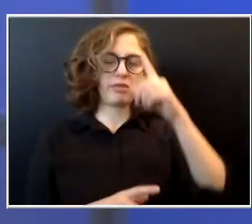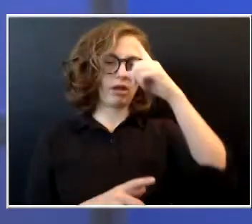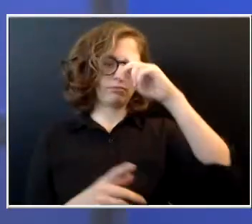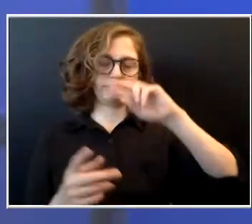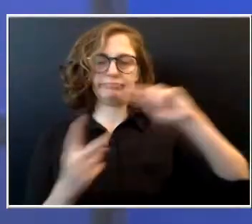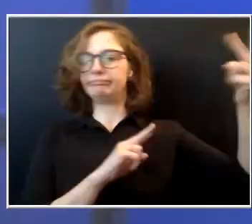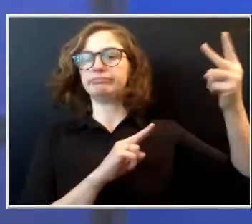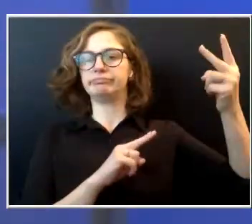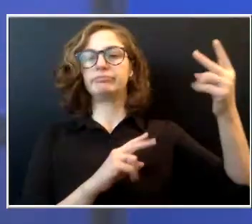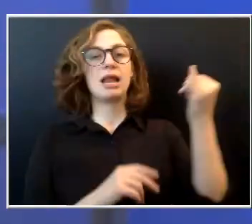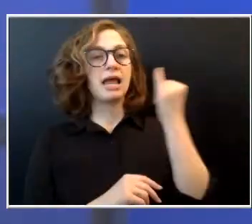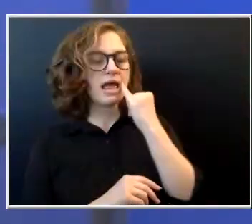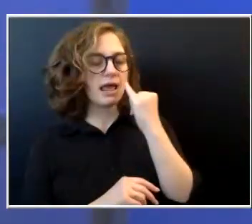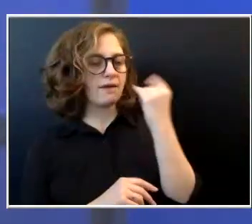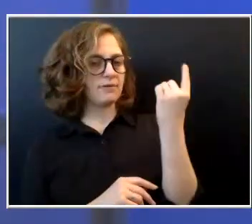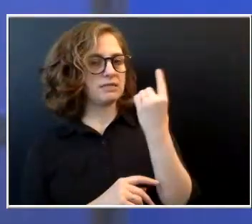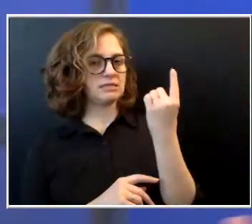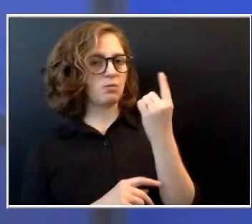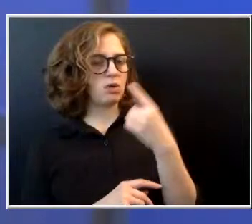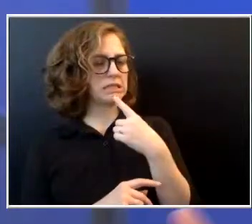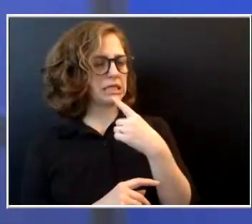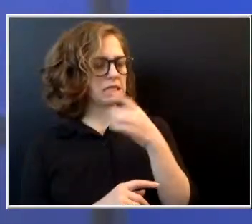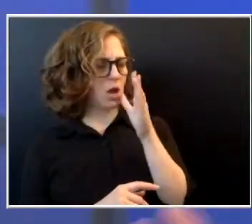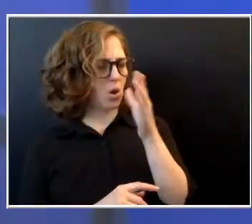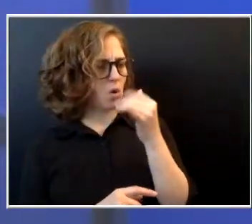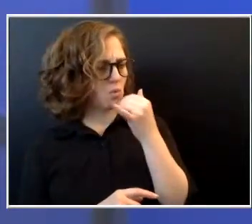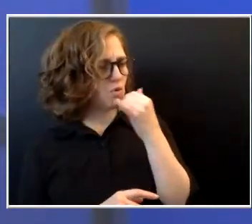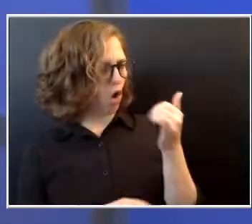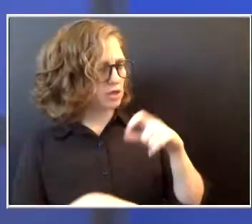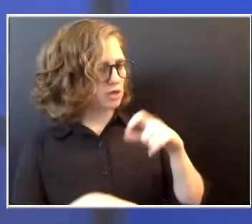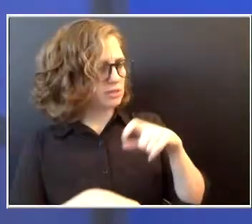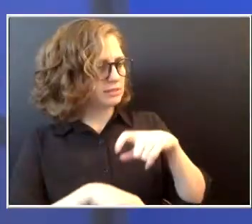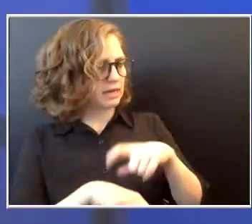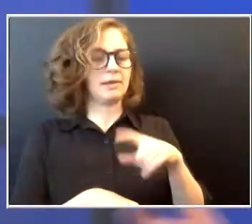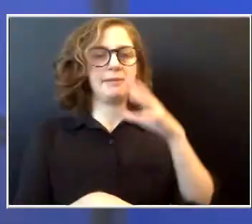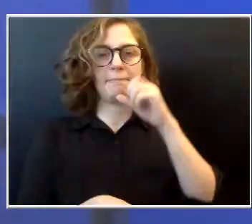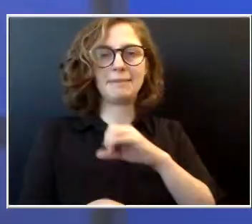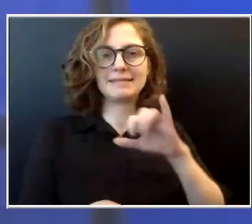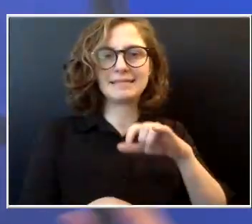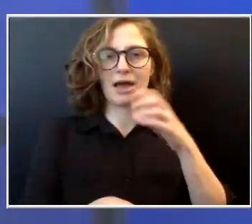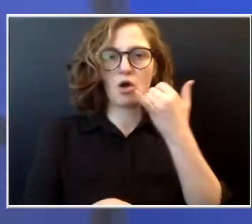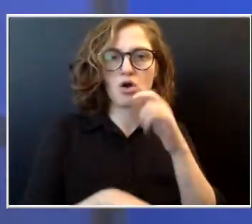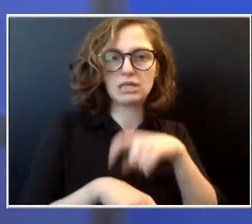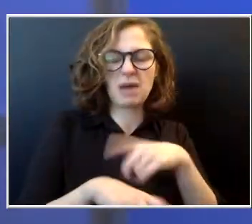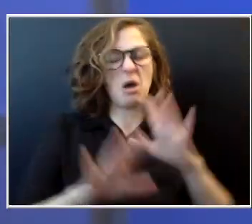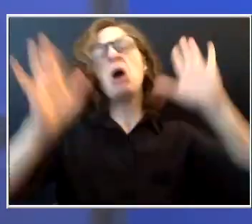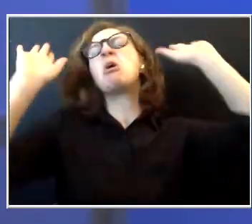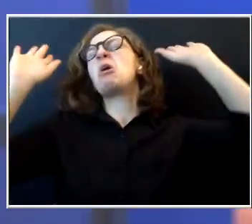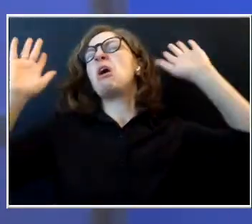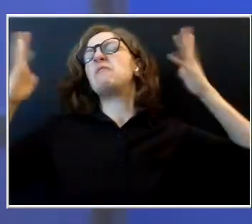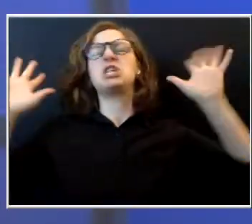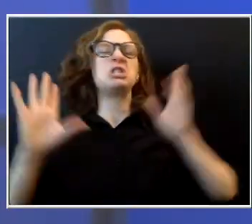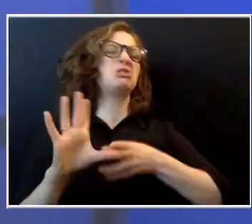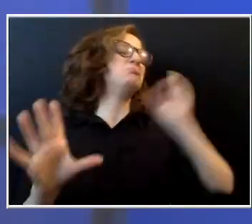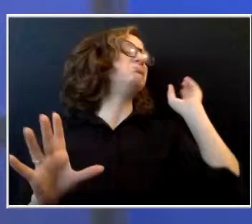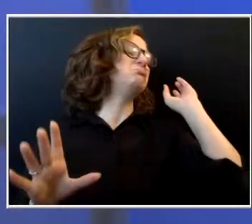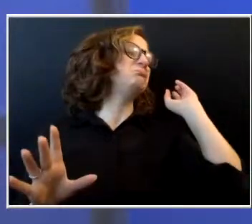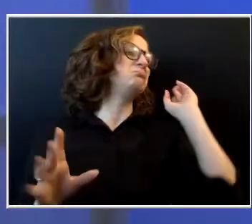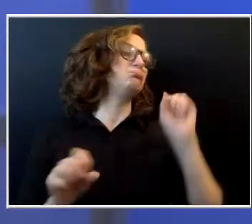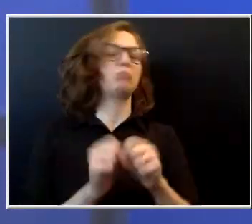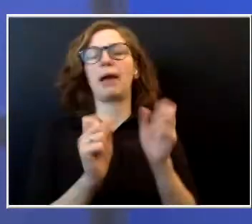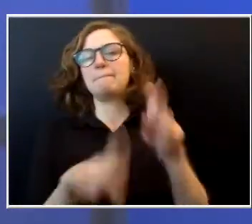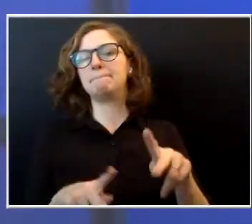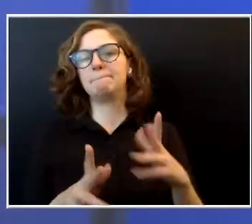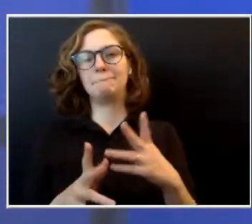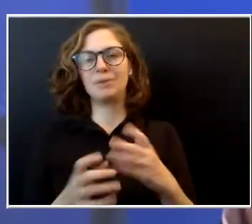said, that's it, this is over. And so it's this alternating extremes of like, you know, idealization and devaluation that you can see where